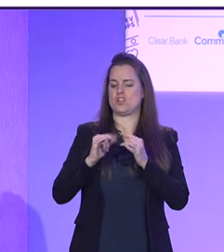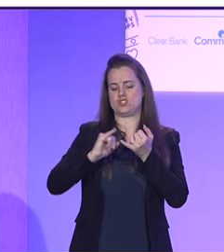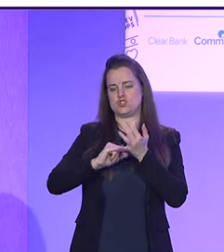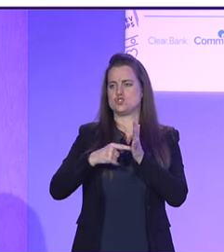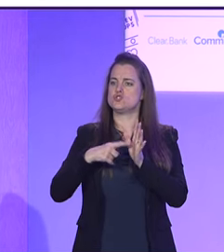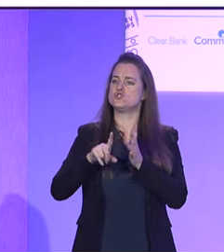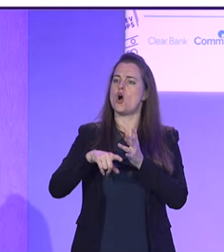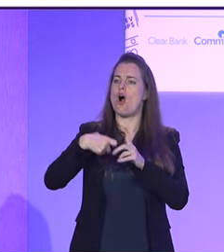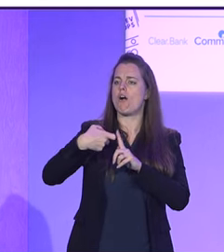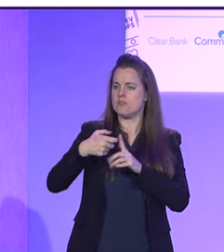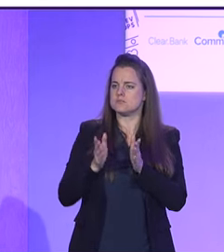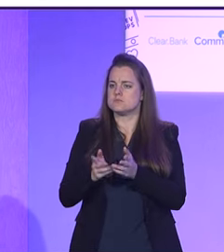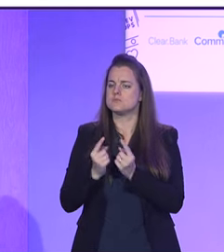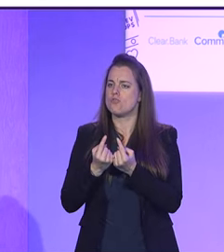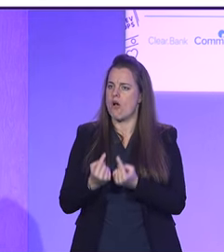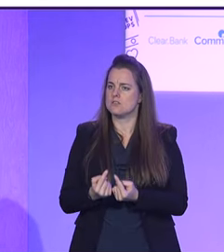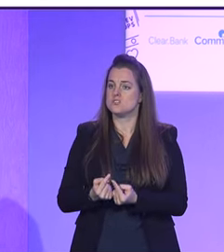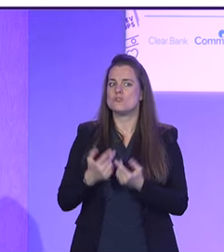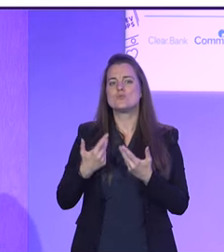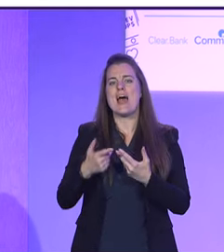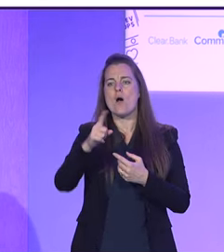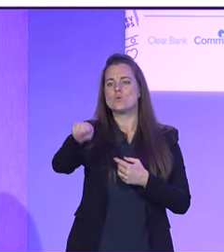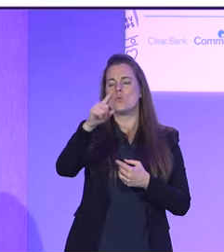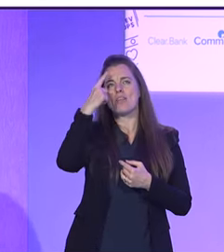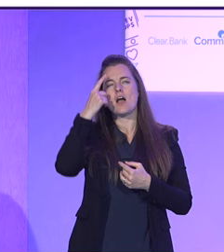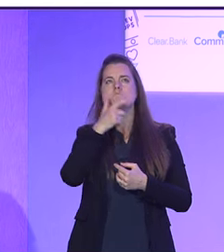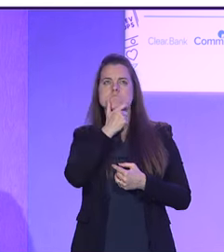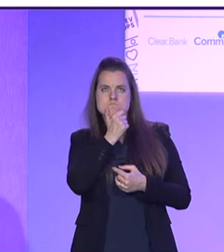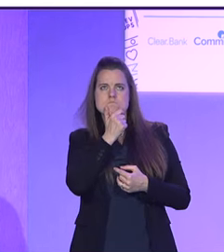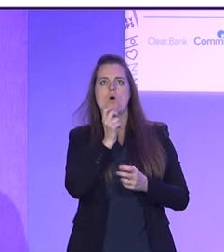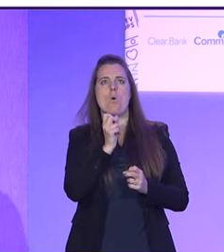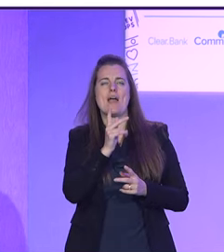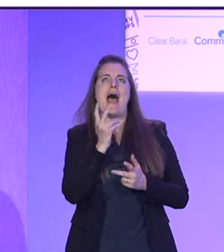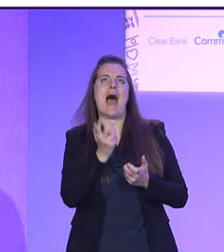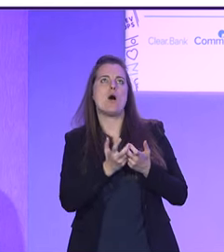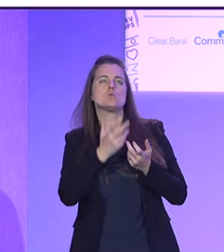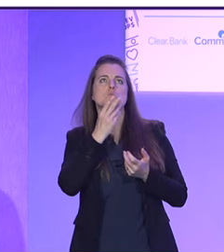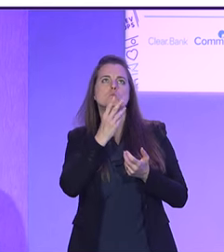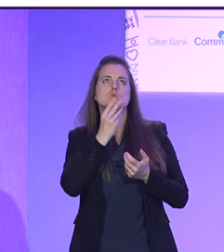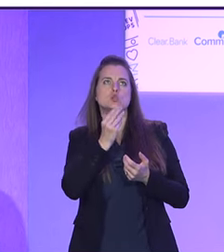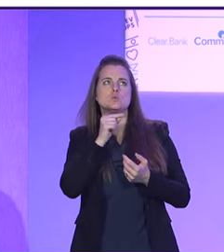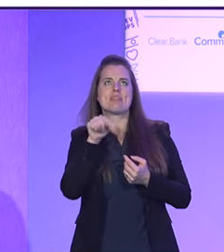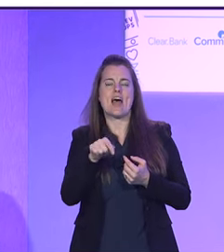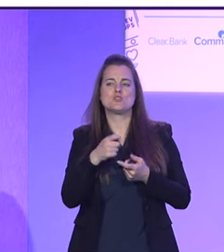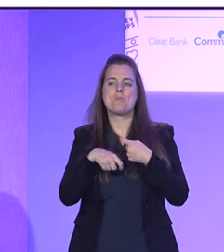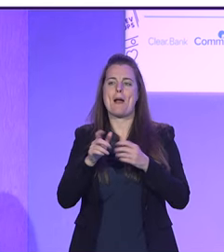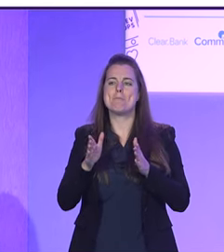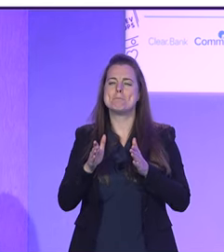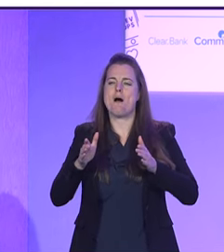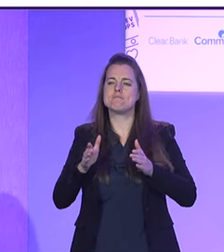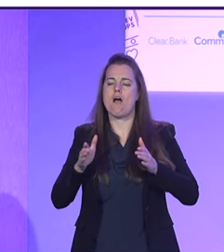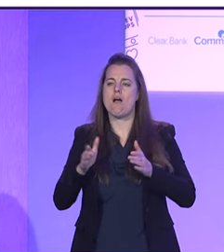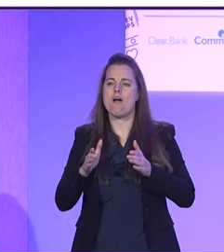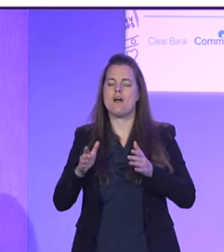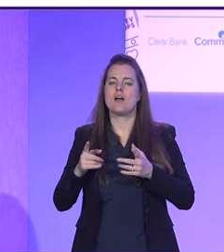stocks, maybe you can now think about, oh, how can I use this to my advantage? How can I use this as a buffer, you know, while I figure out what's